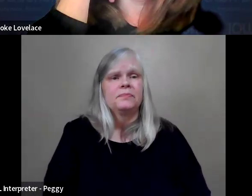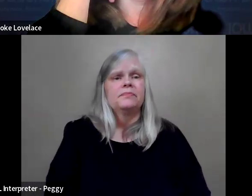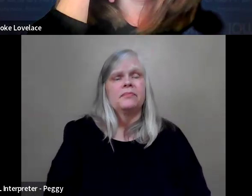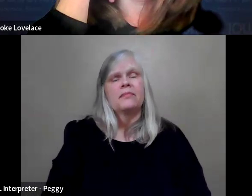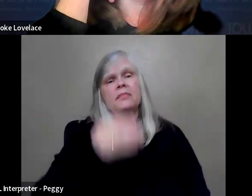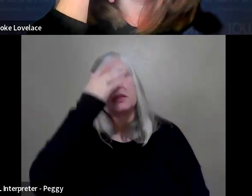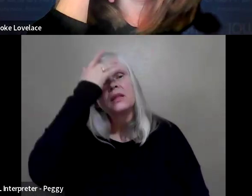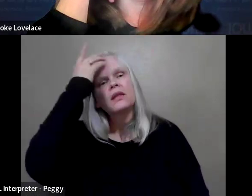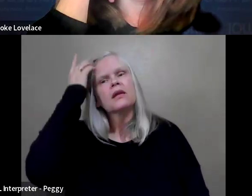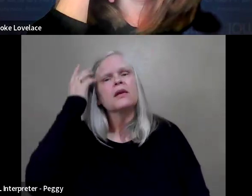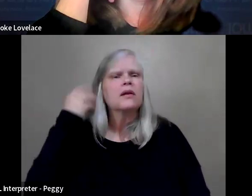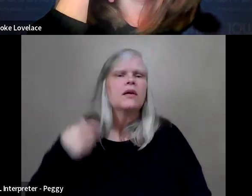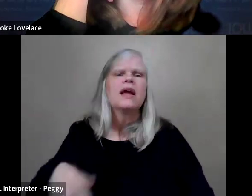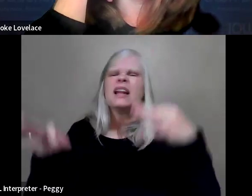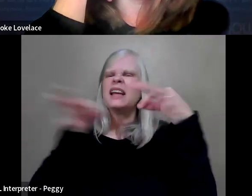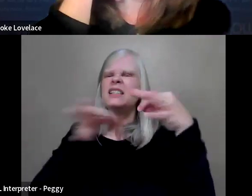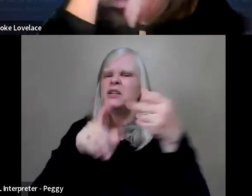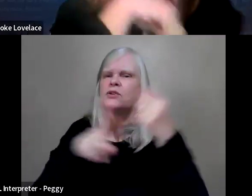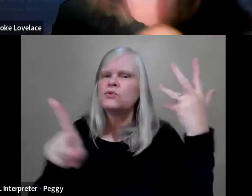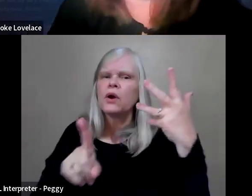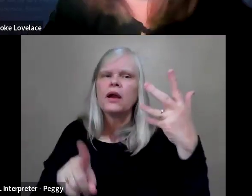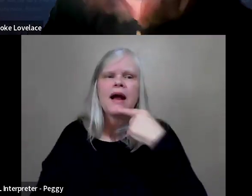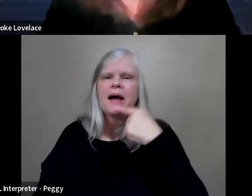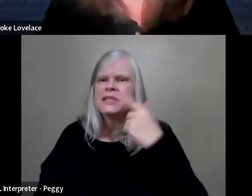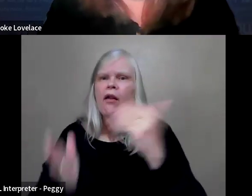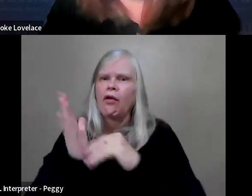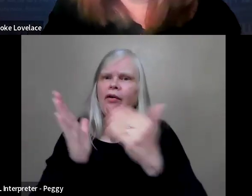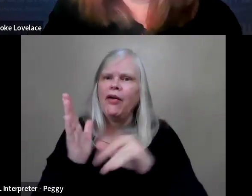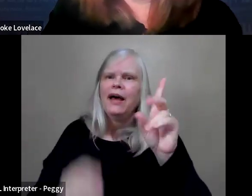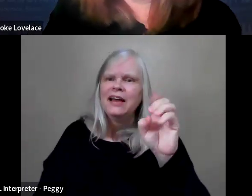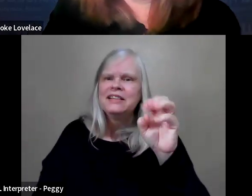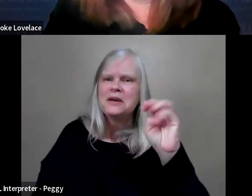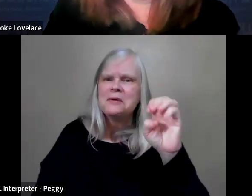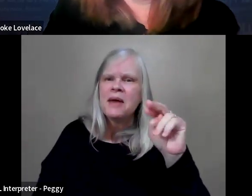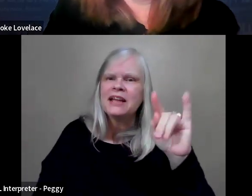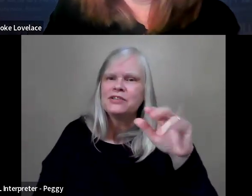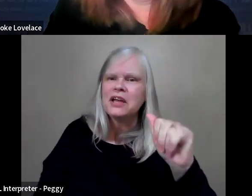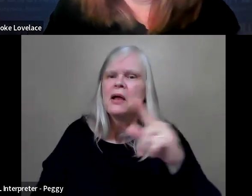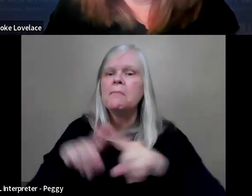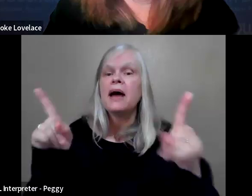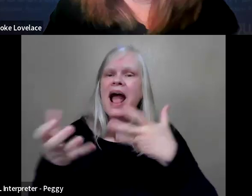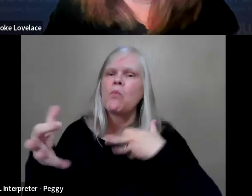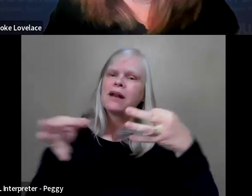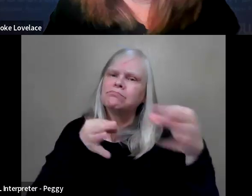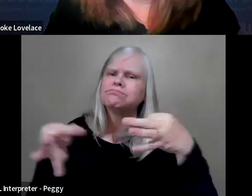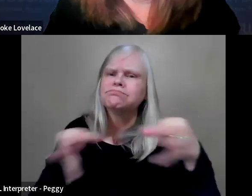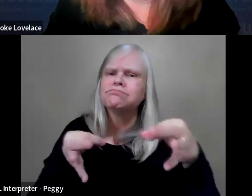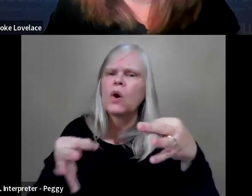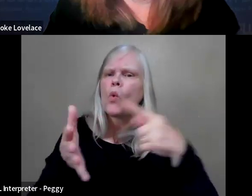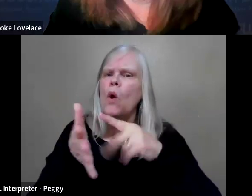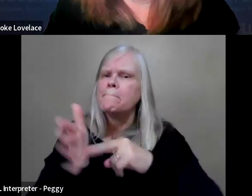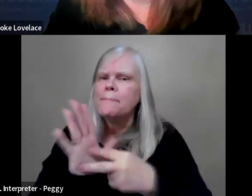Let's describe what dementia is. I've been saying that word quite a bit already, so I want to make sure we define it for